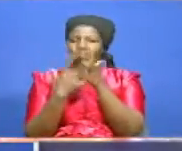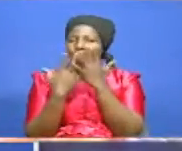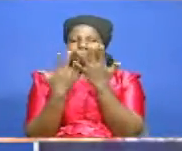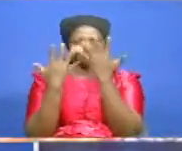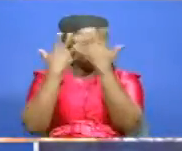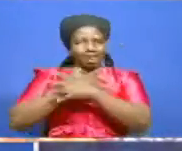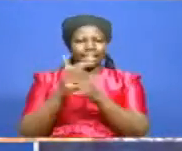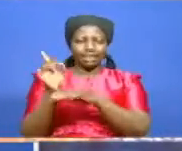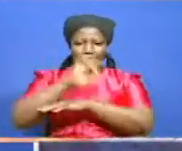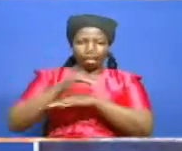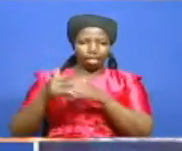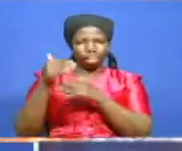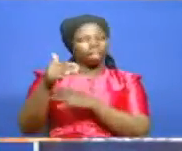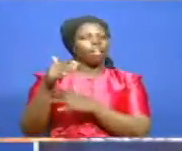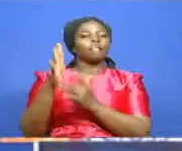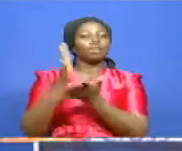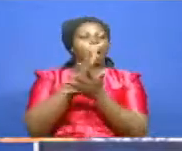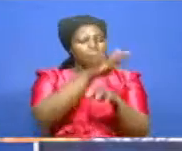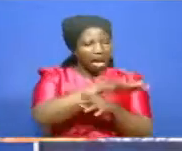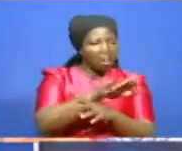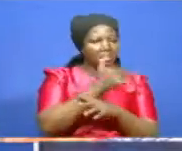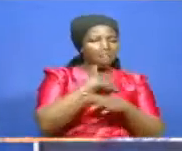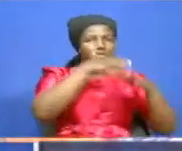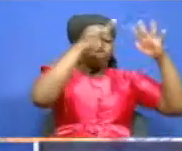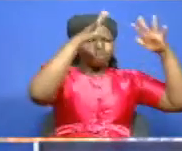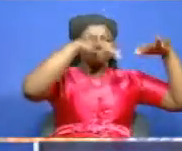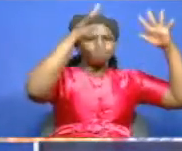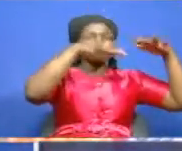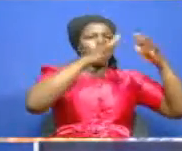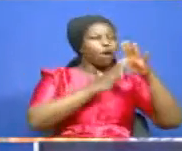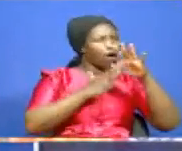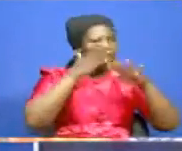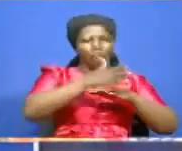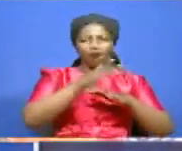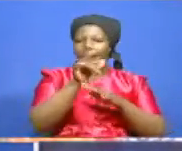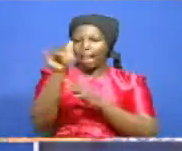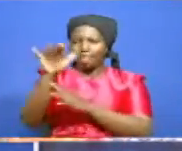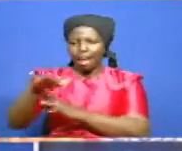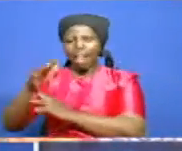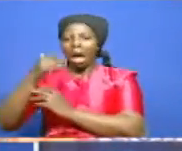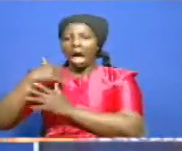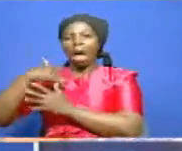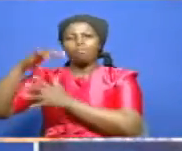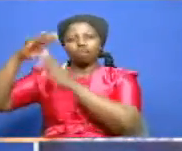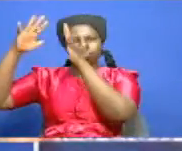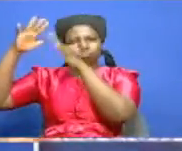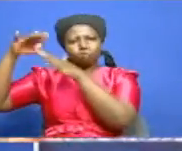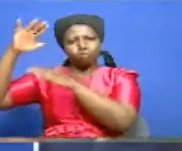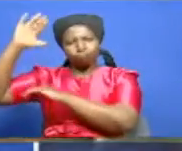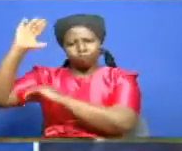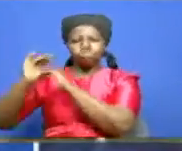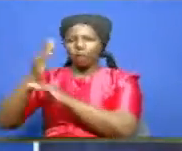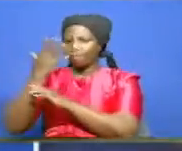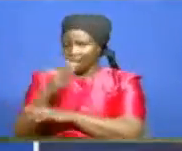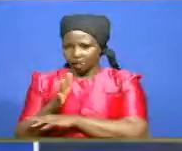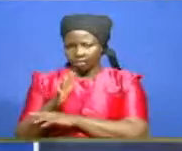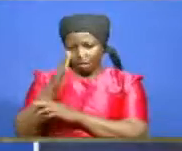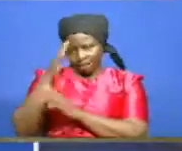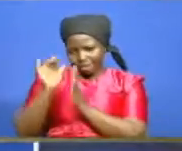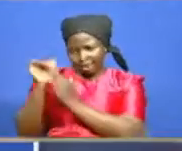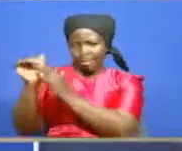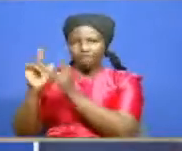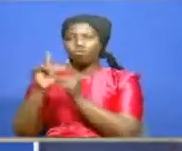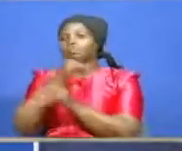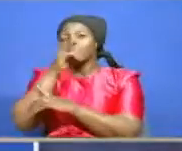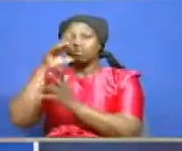will be enhanced rains, while on the other side, rains will be subdued, leading to drought conditions. According to Red